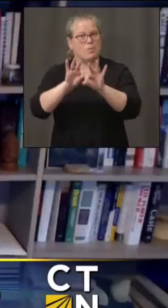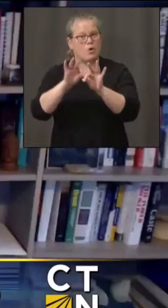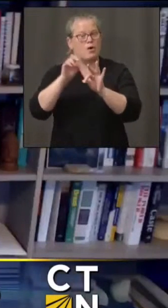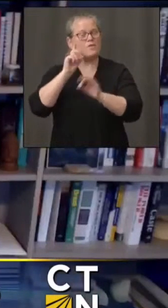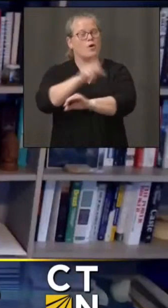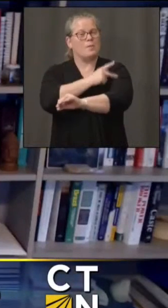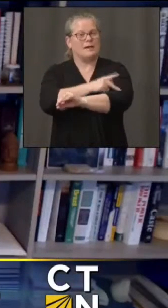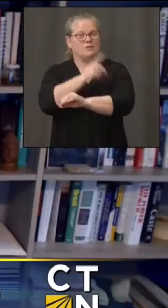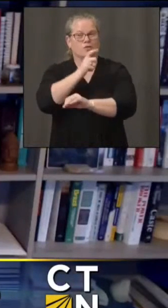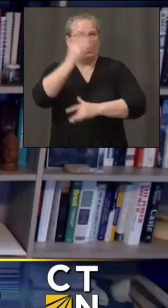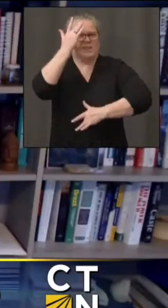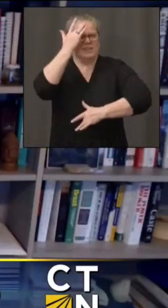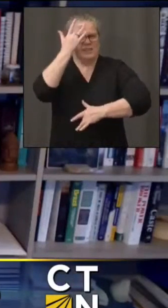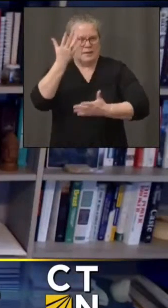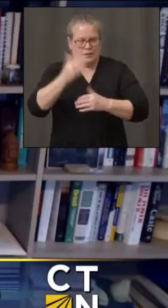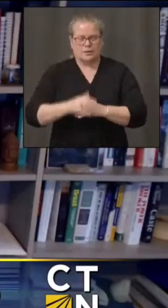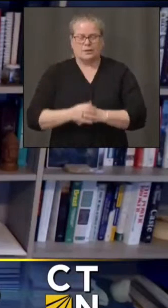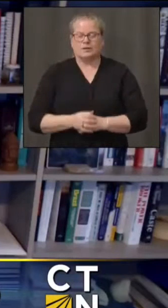we've had